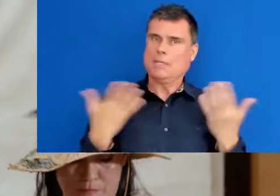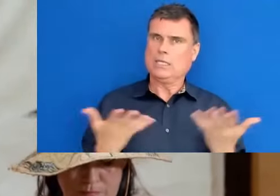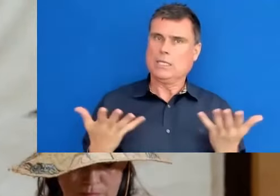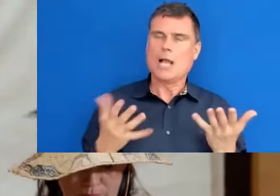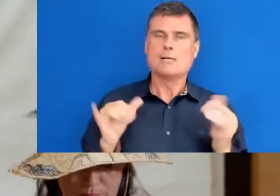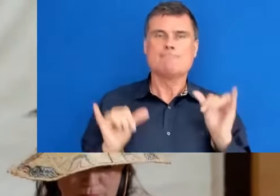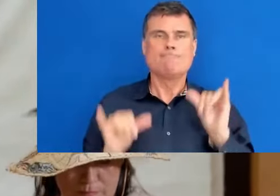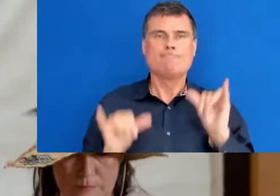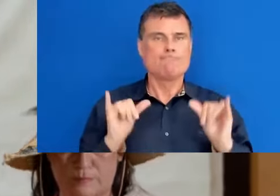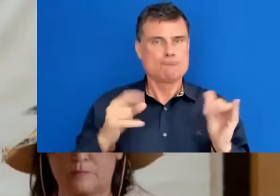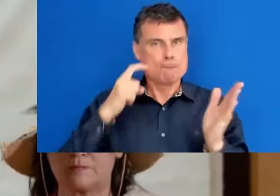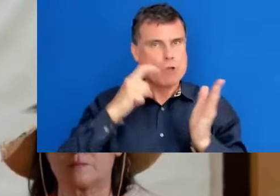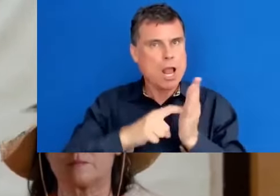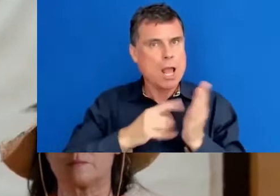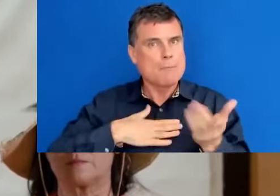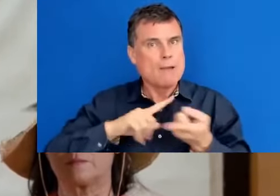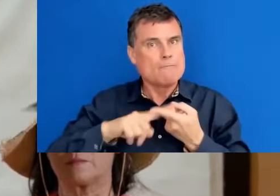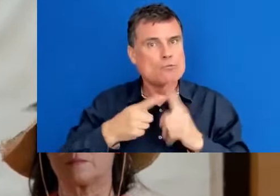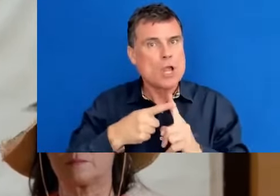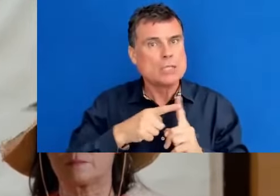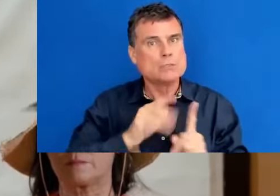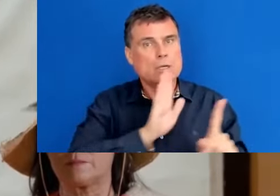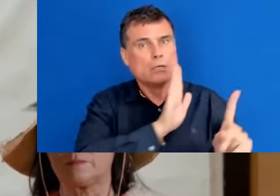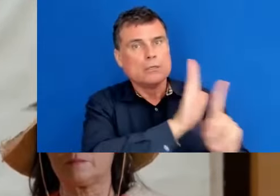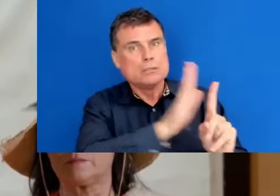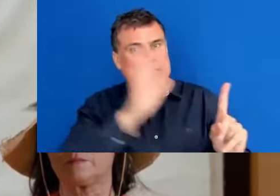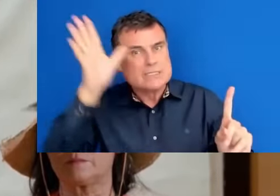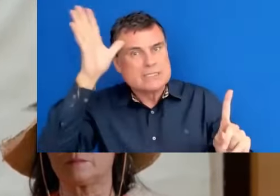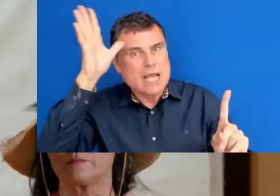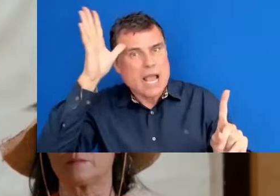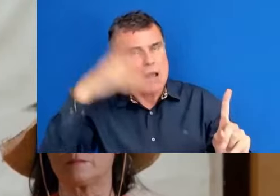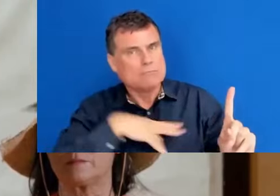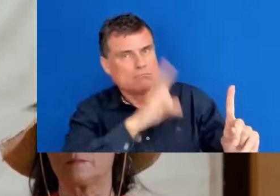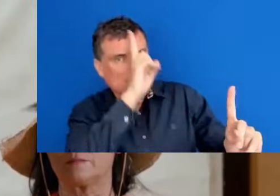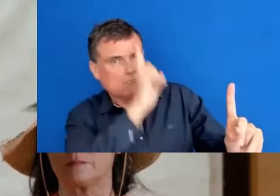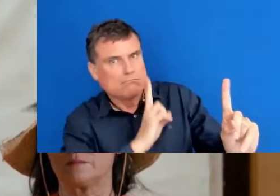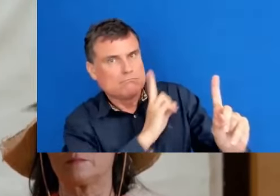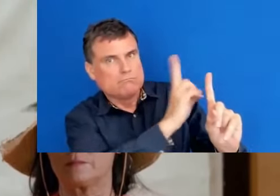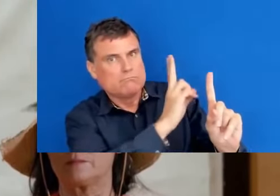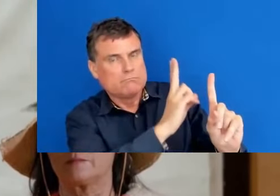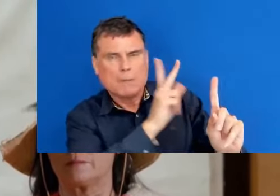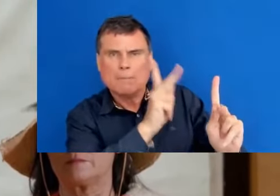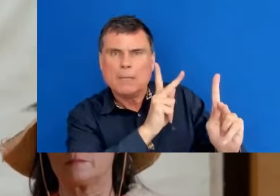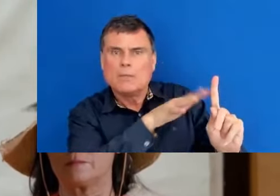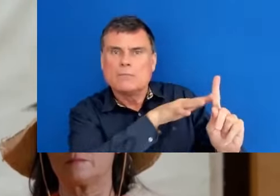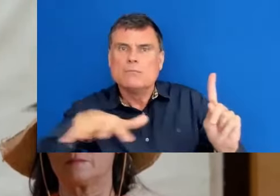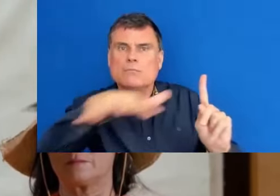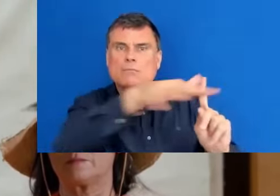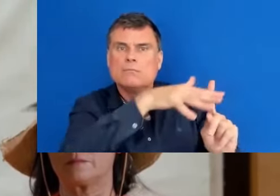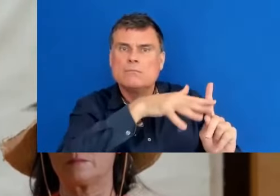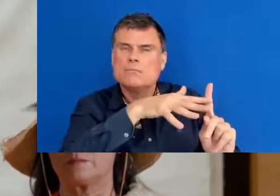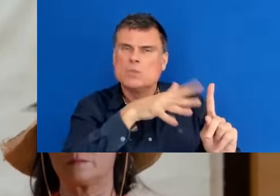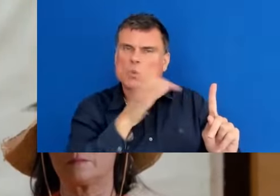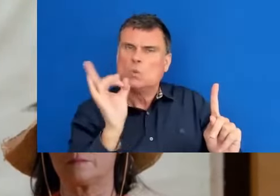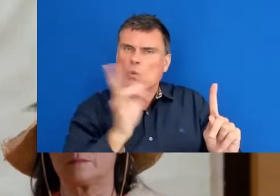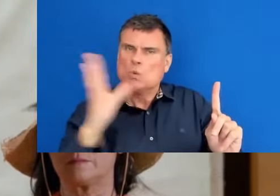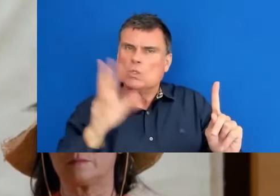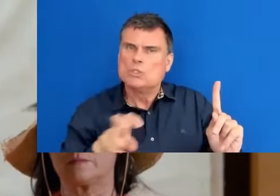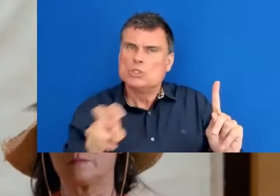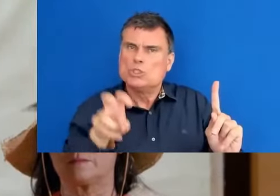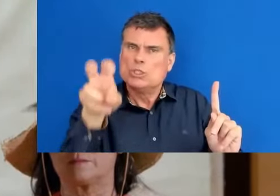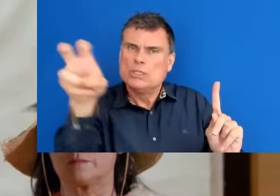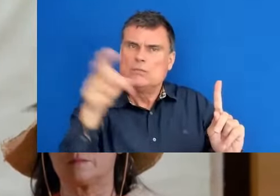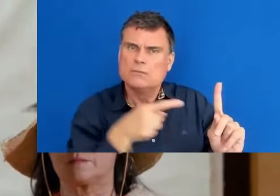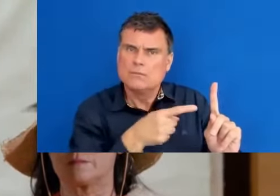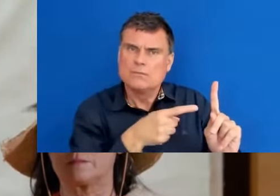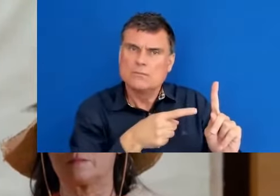to acknowledge and honor him and all of those who were on that journey. As well, I just want to share a little bit